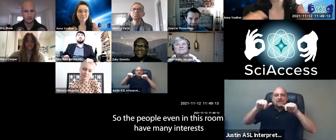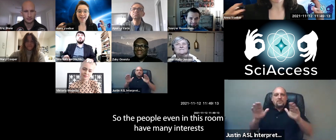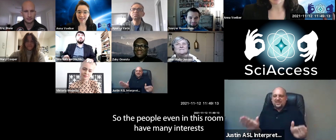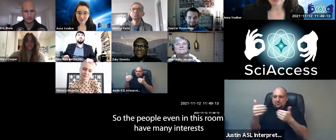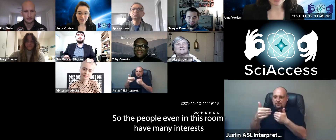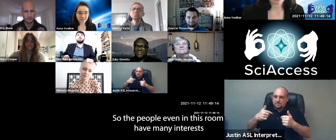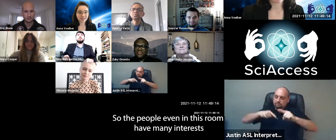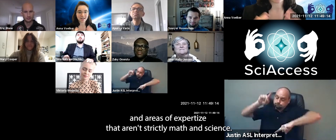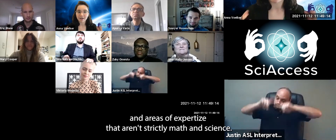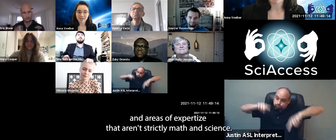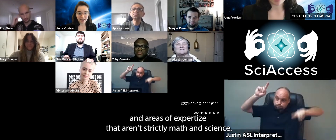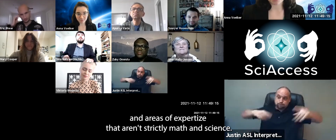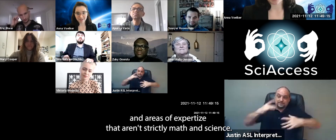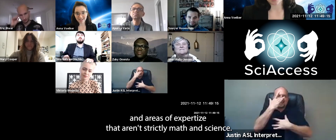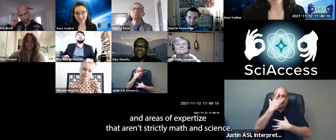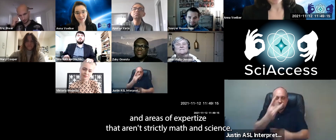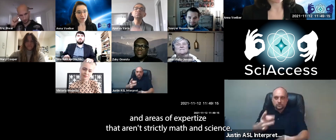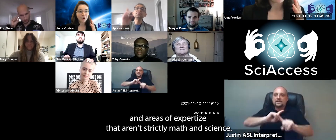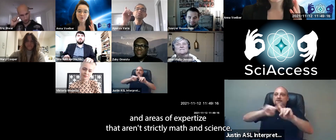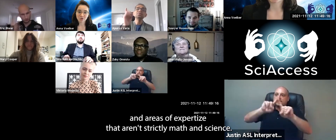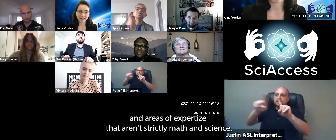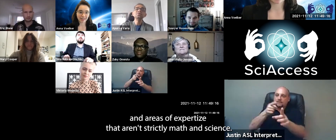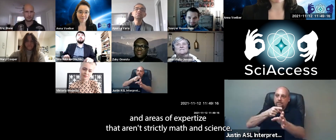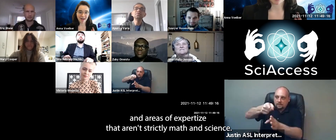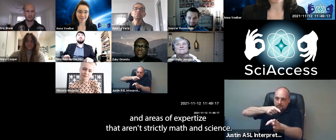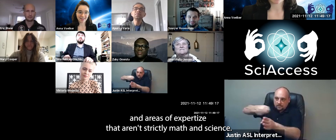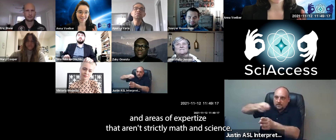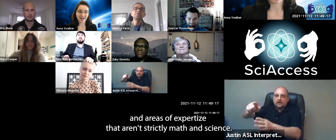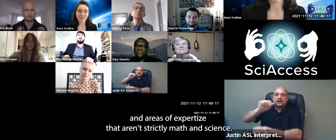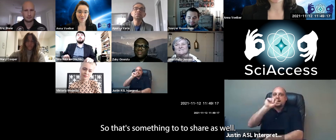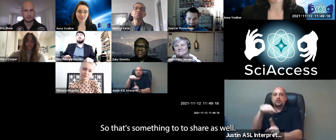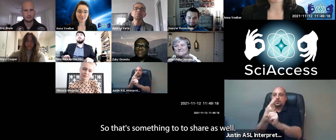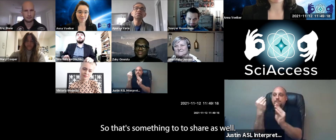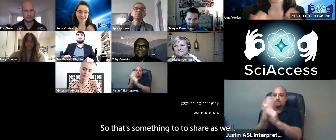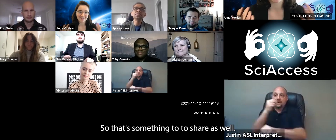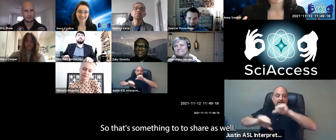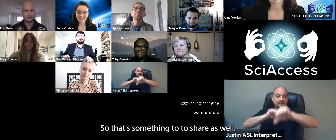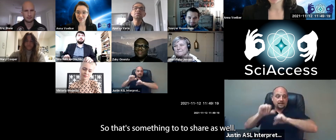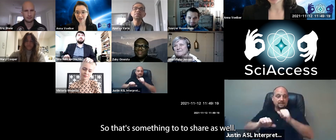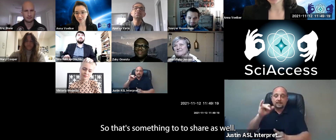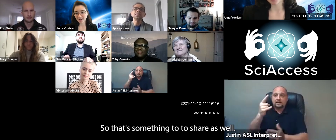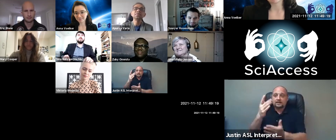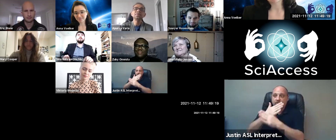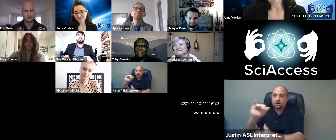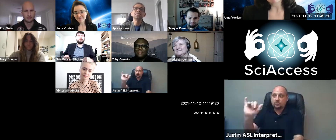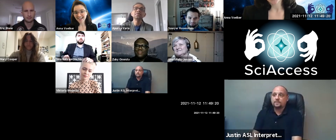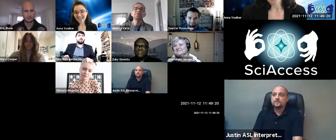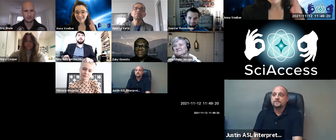have many interests and areas of expertise that aren't strictly math and science. So that's something to share as